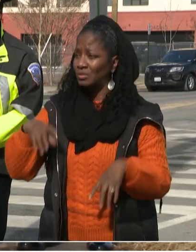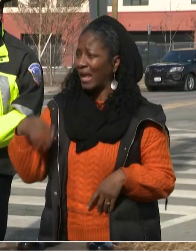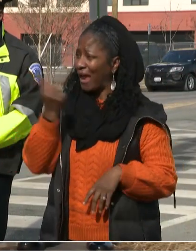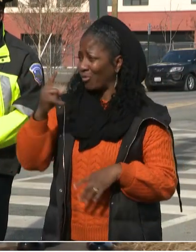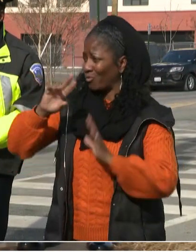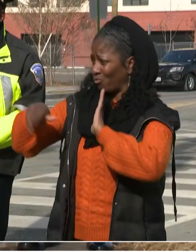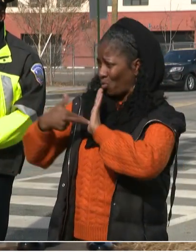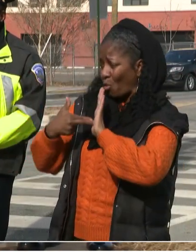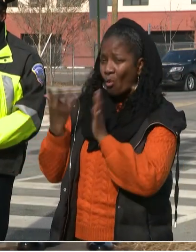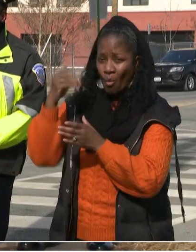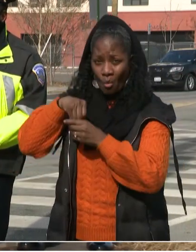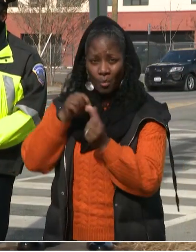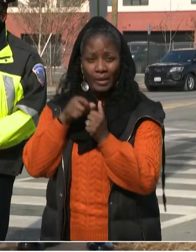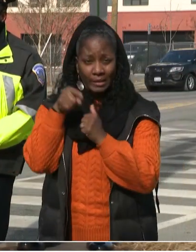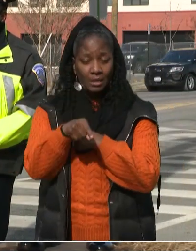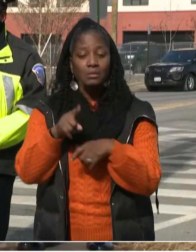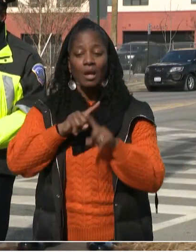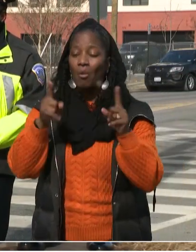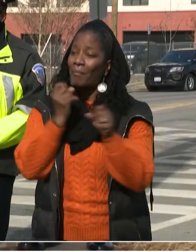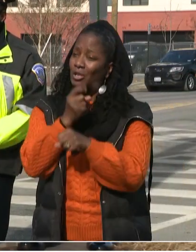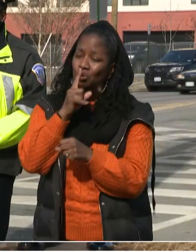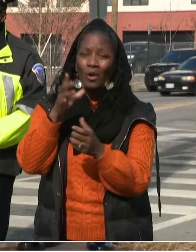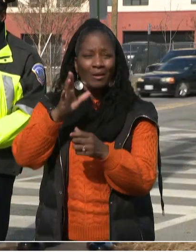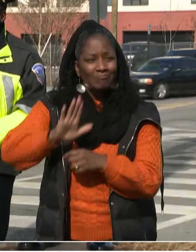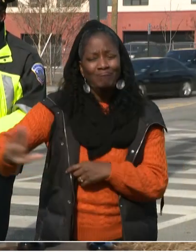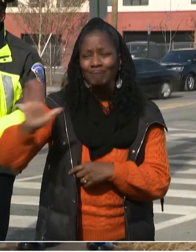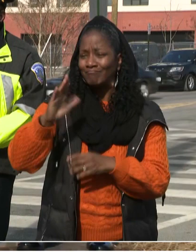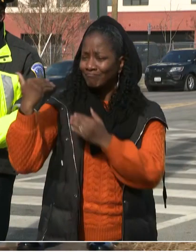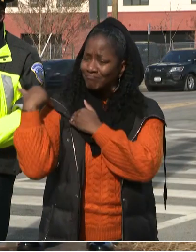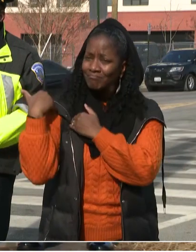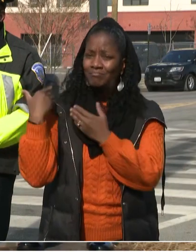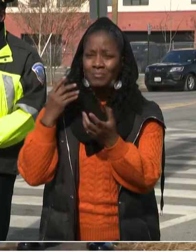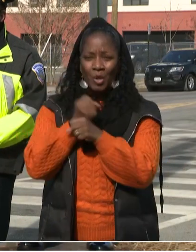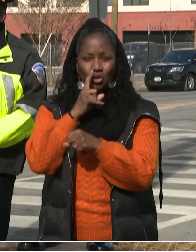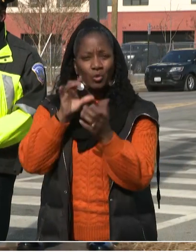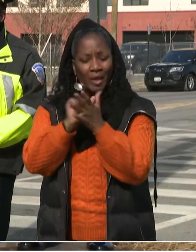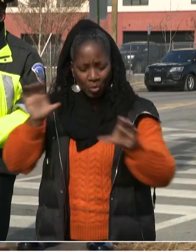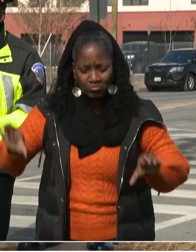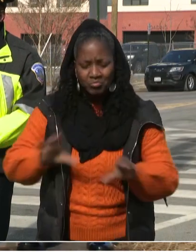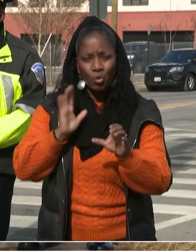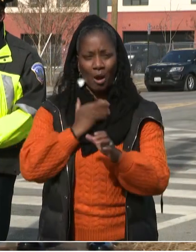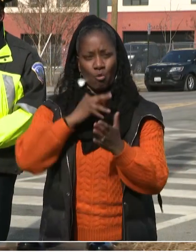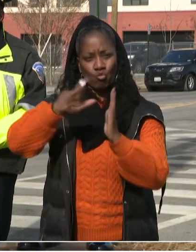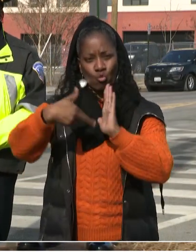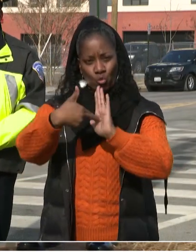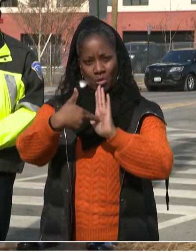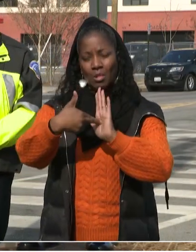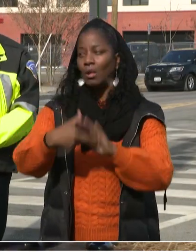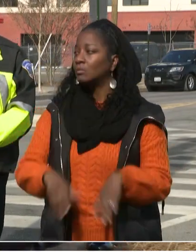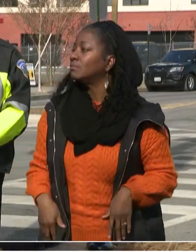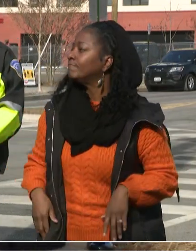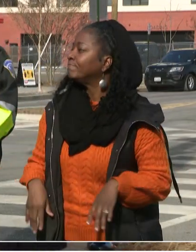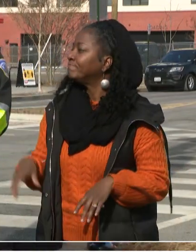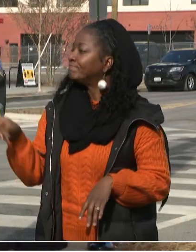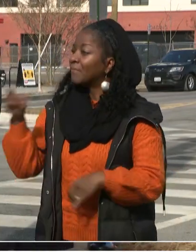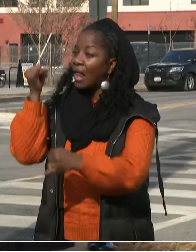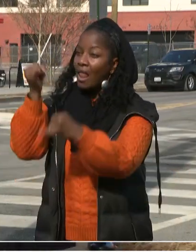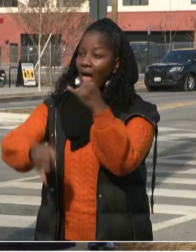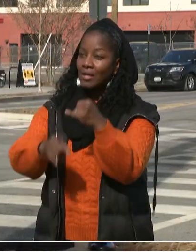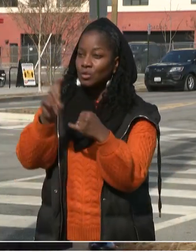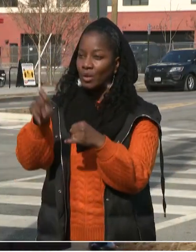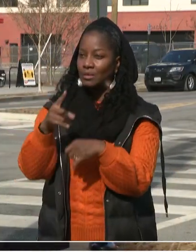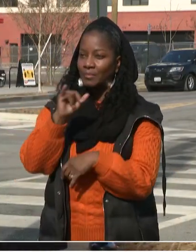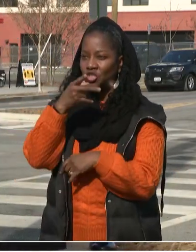role to play, and we're going to all just hold each other accountable to play our various roles. Thank you. Last question. Thank you. I'm Jenny Gafford